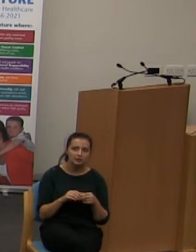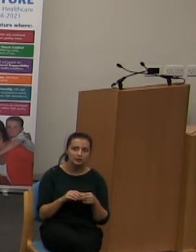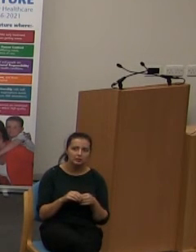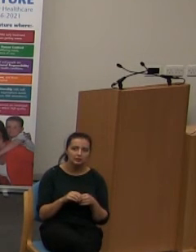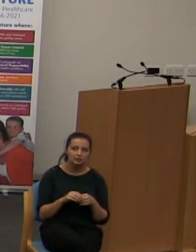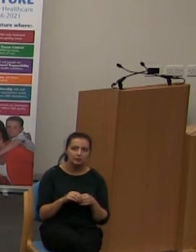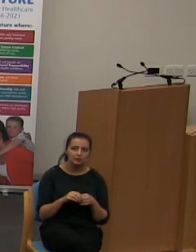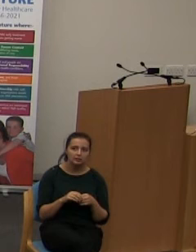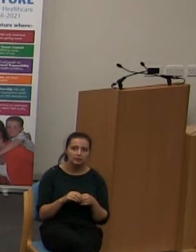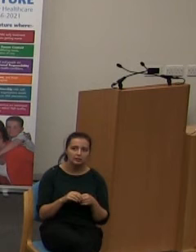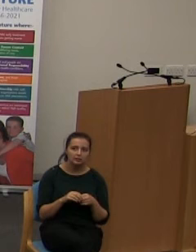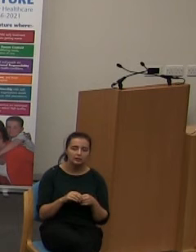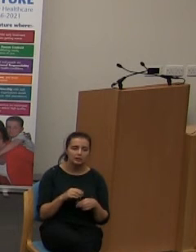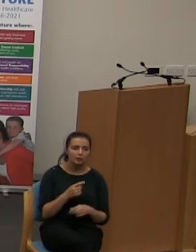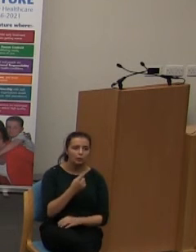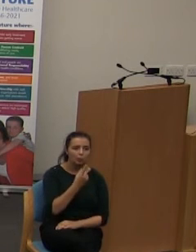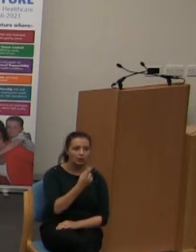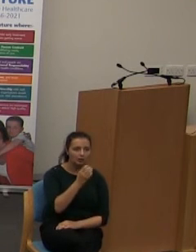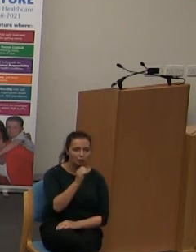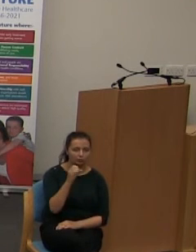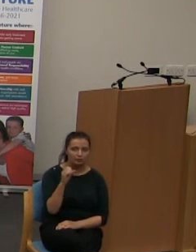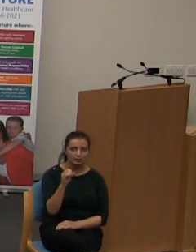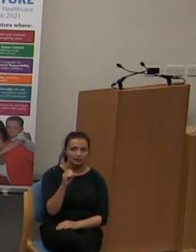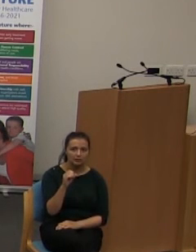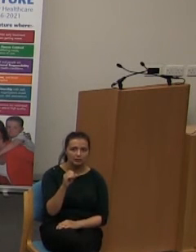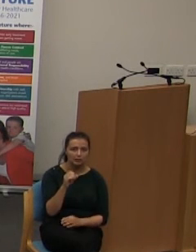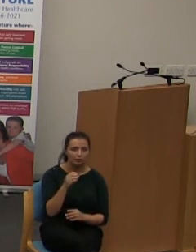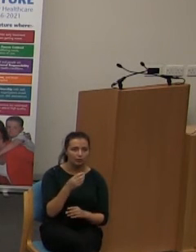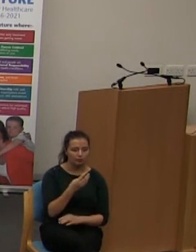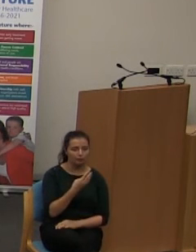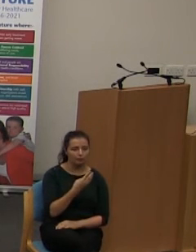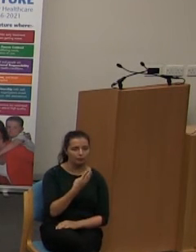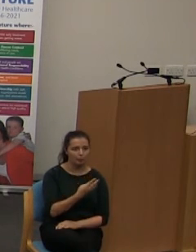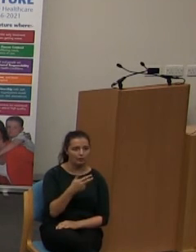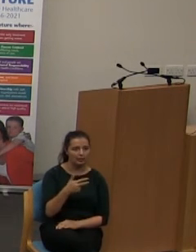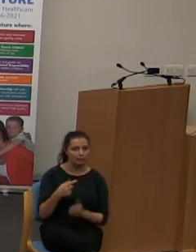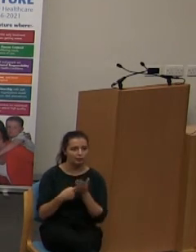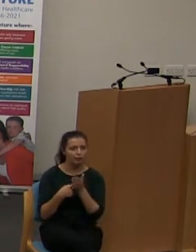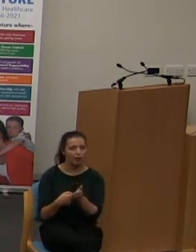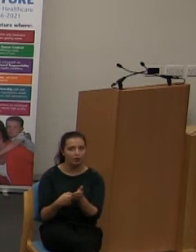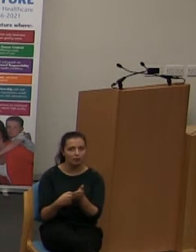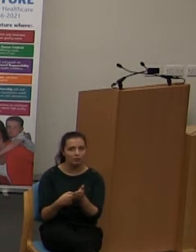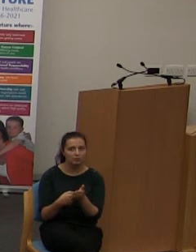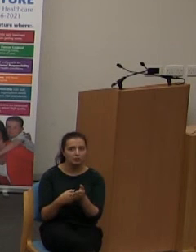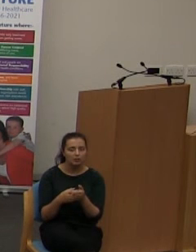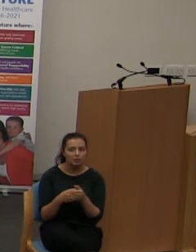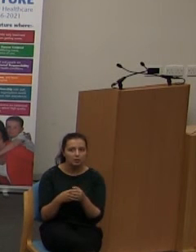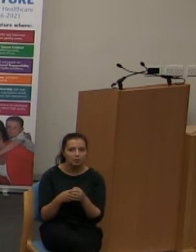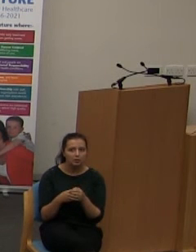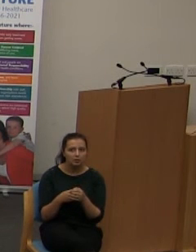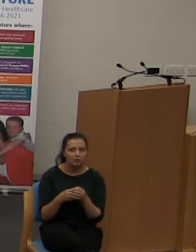that 100 out of the 488 referrals to the service in the last quarter reported to